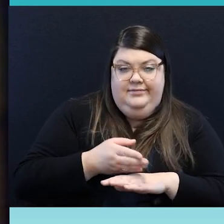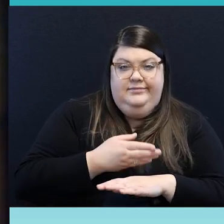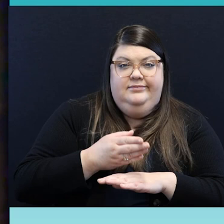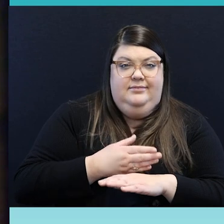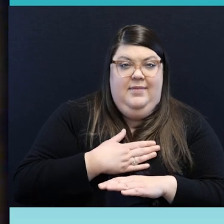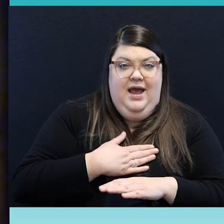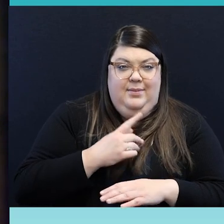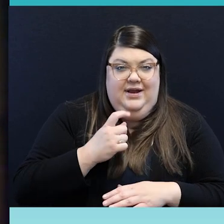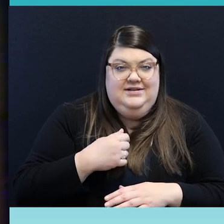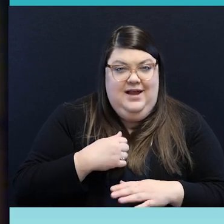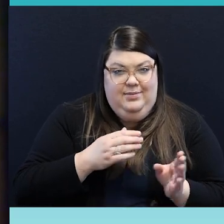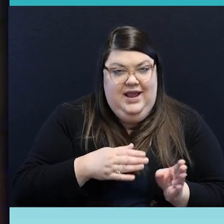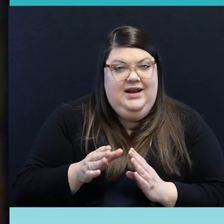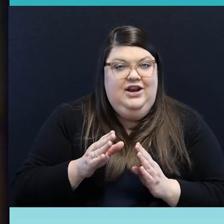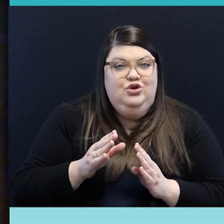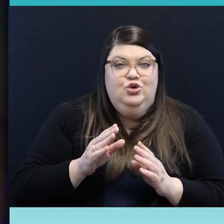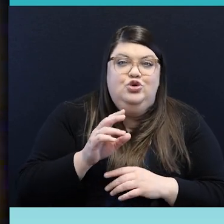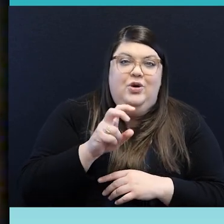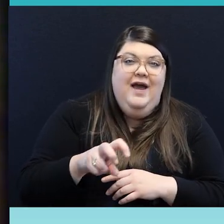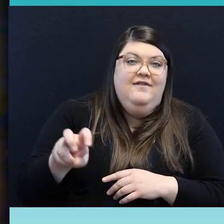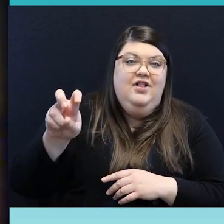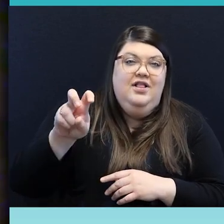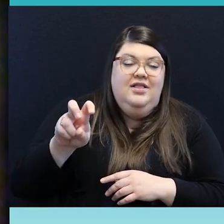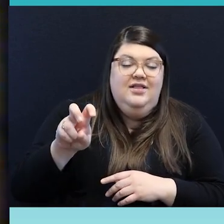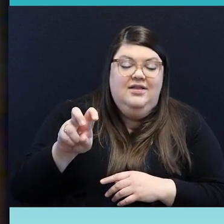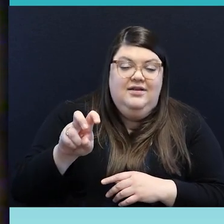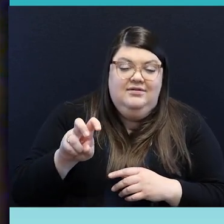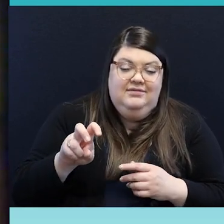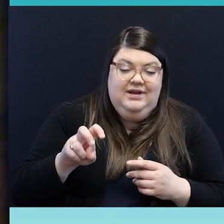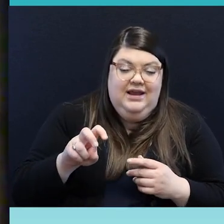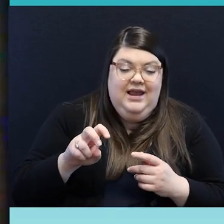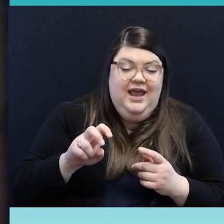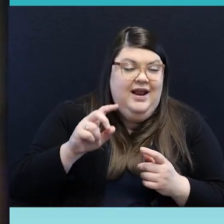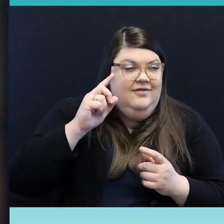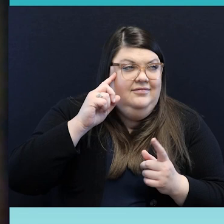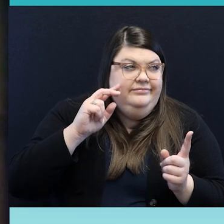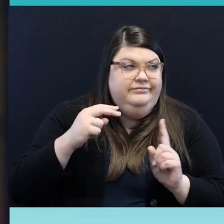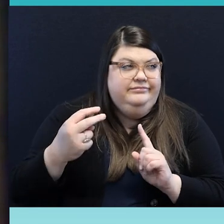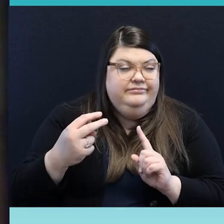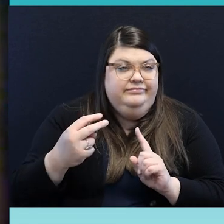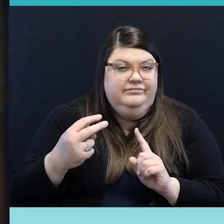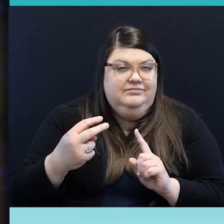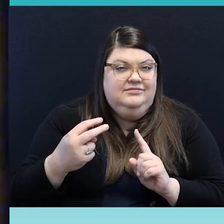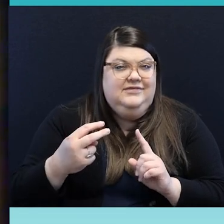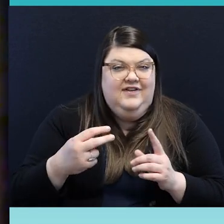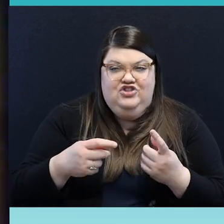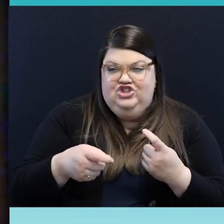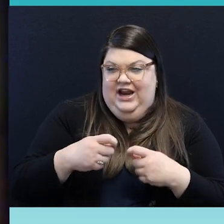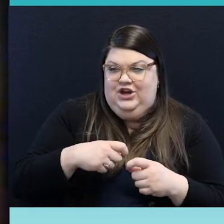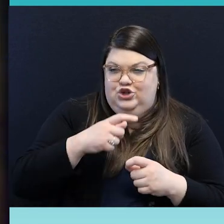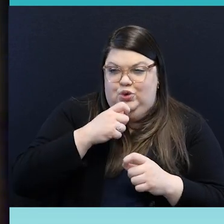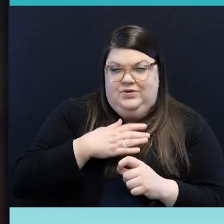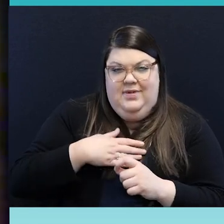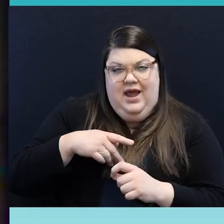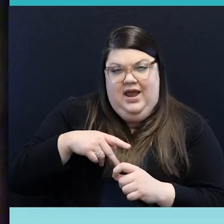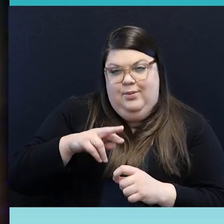planning to travel, and I've switched around my proxy. So I've had to make some calls